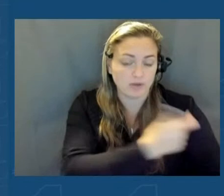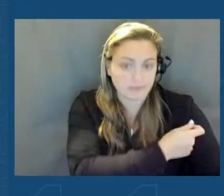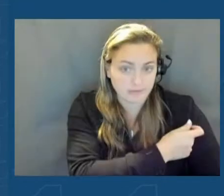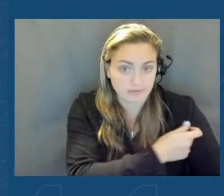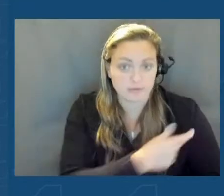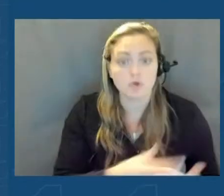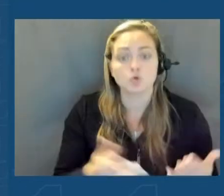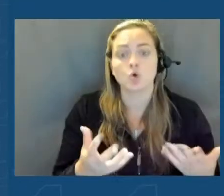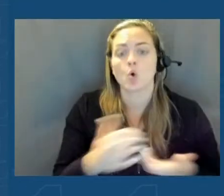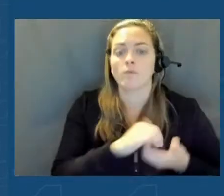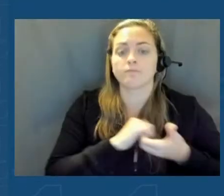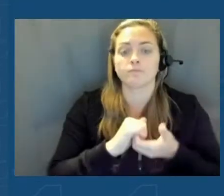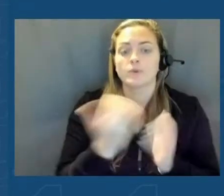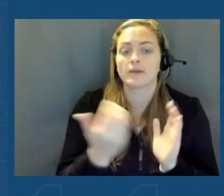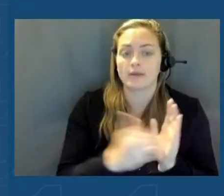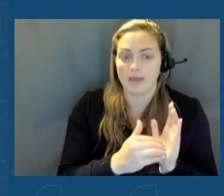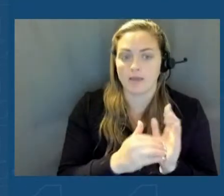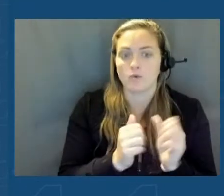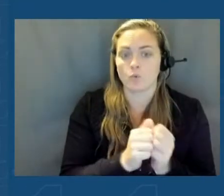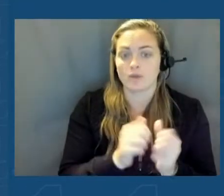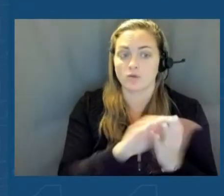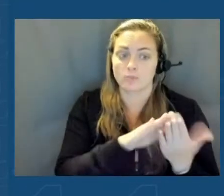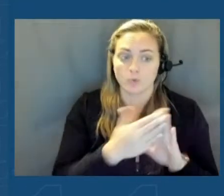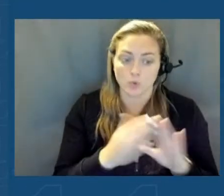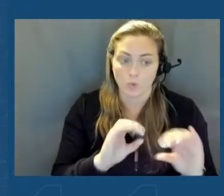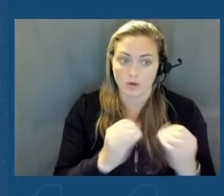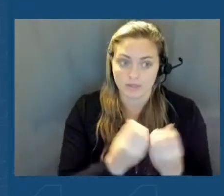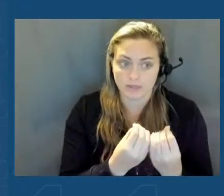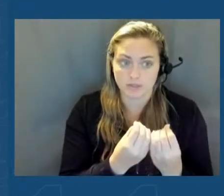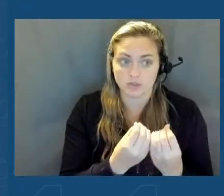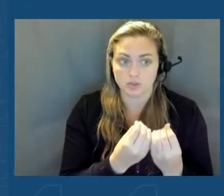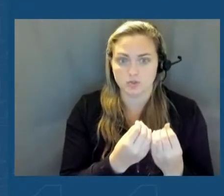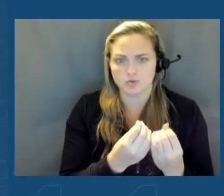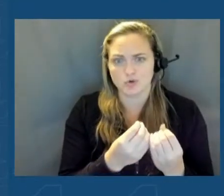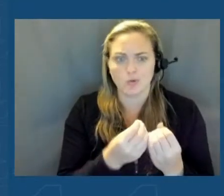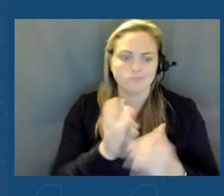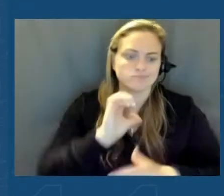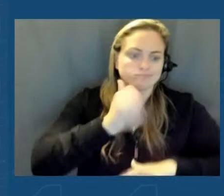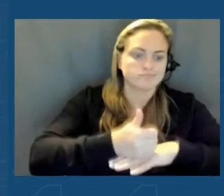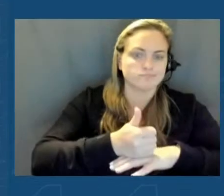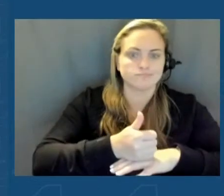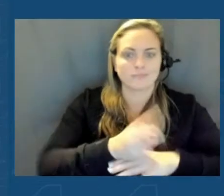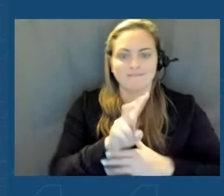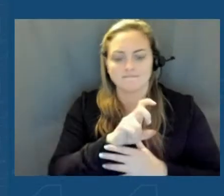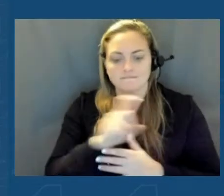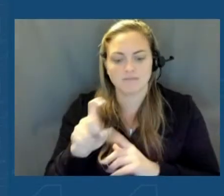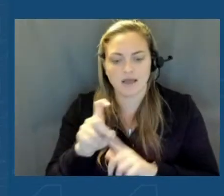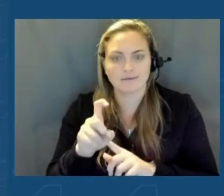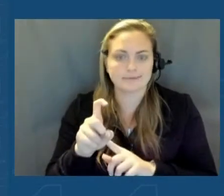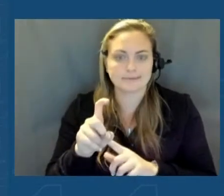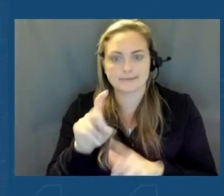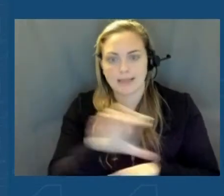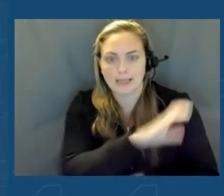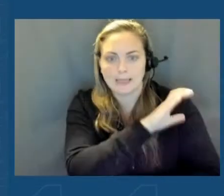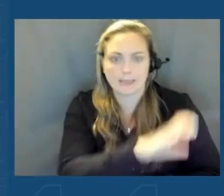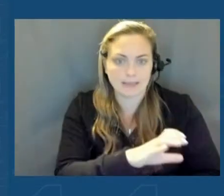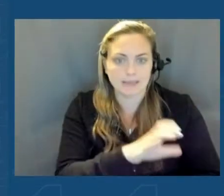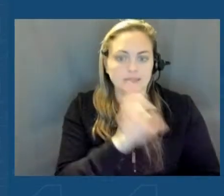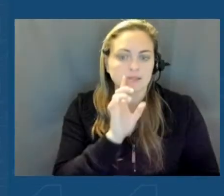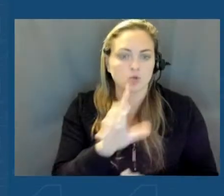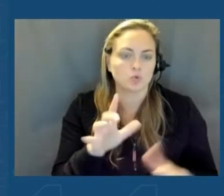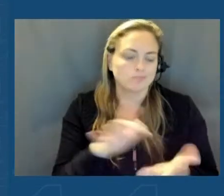we're partnering again this year with community organizations, pop-up vaccination clinics, encouraging families to take advantage of this. And there's the